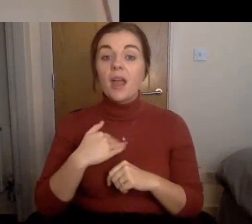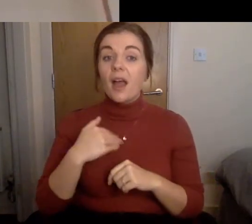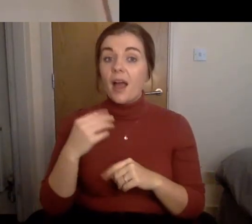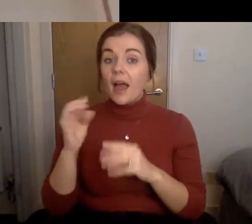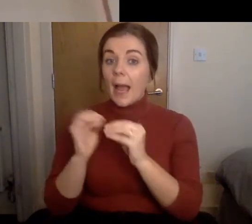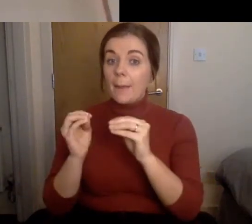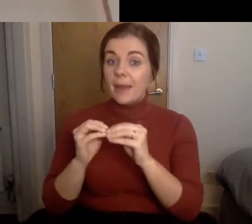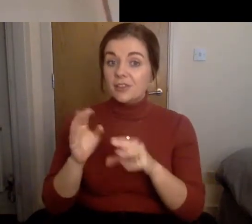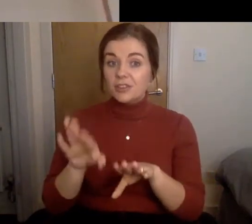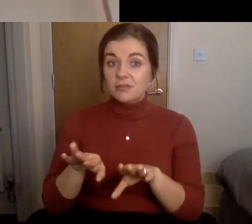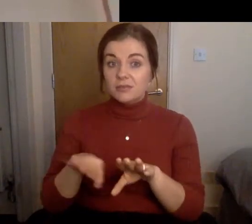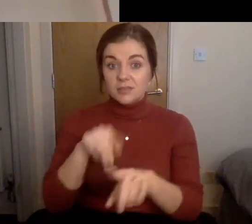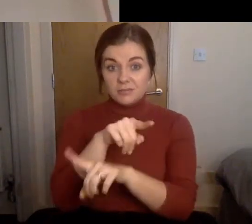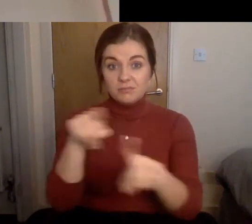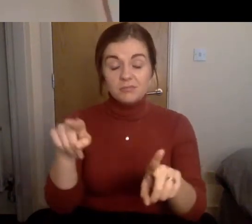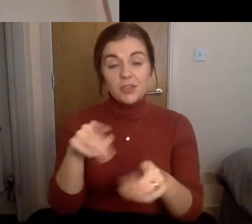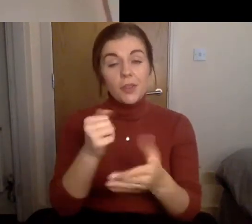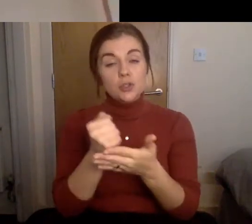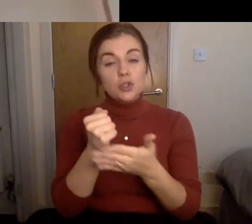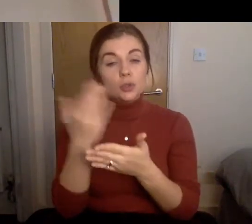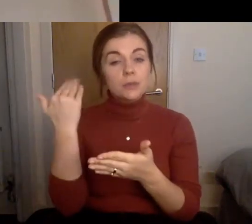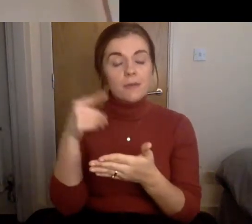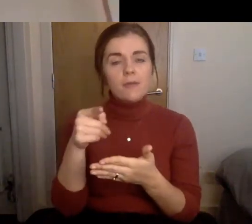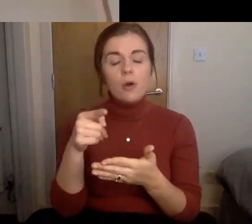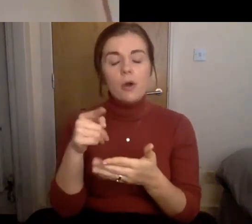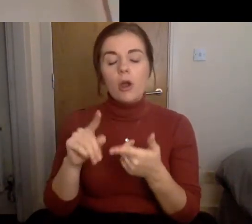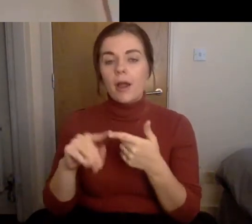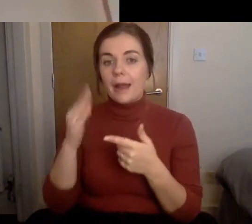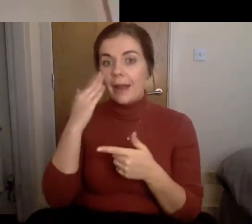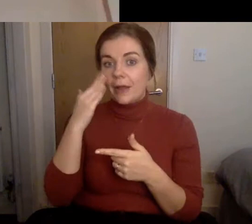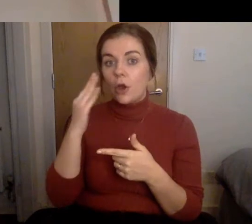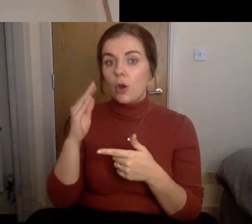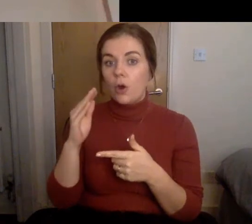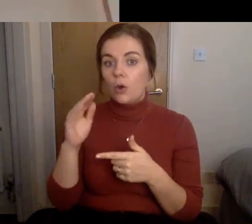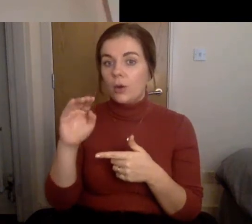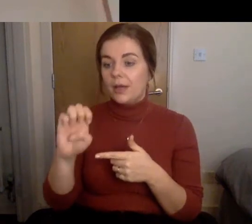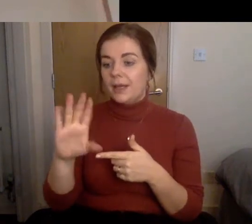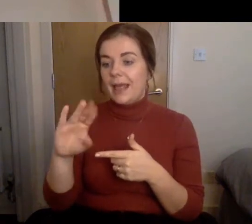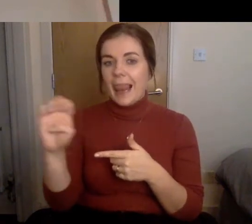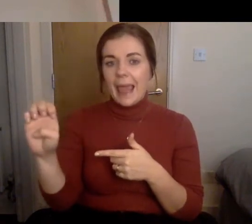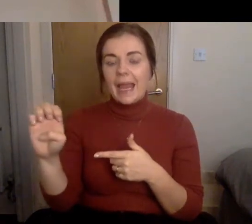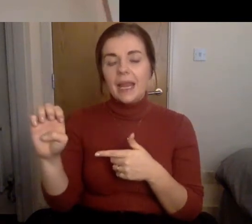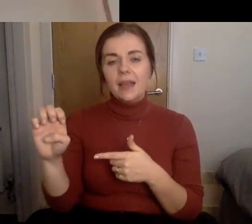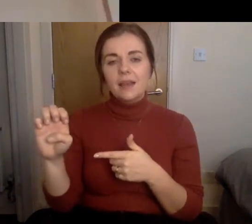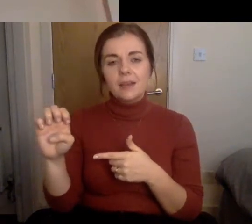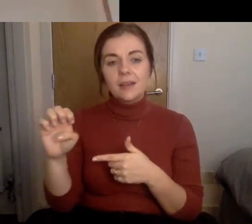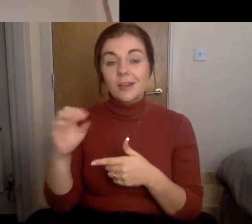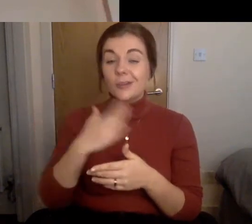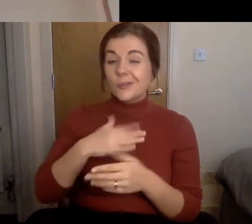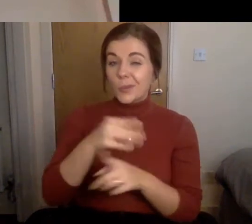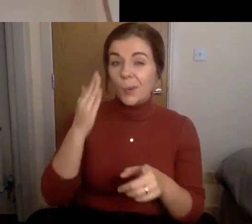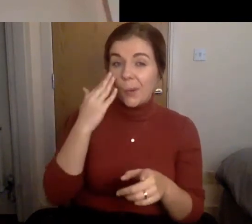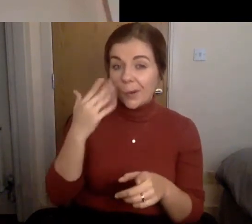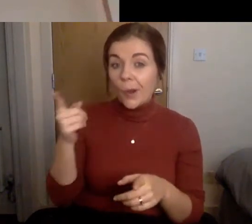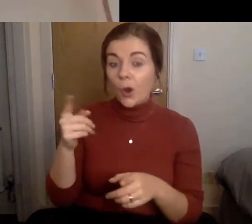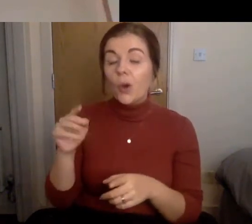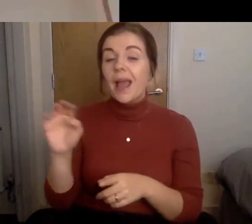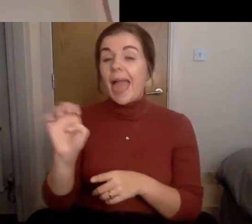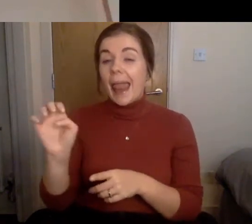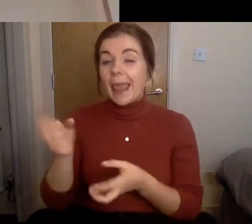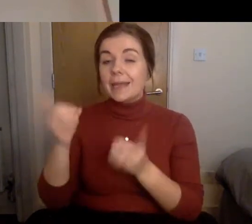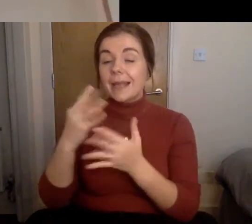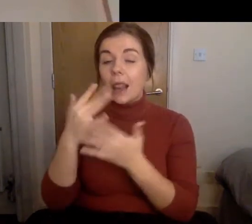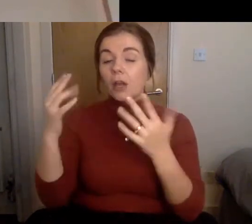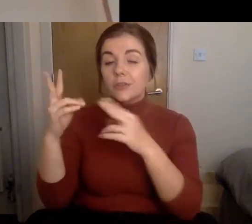know, and I know you outlined it really brilliantly in the segment of the booklet. Just so everyone knows, was Elaine done an awful lot of the research